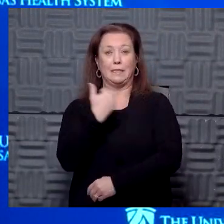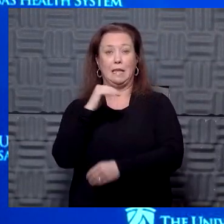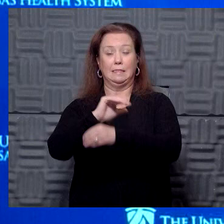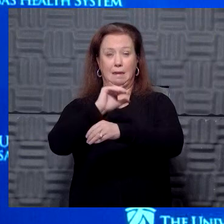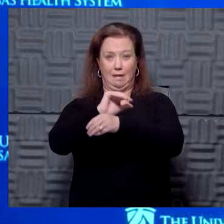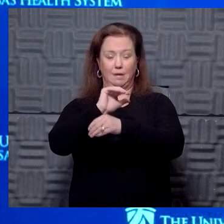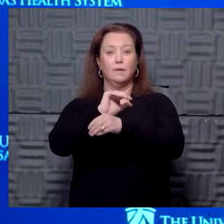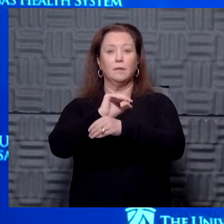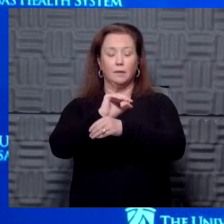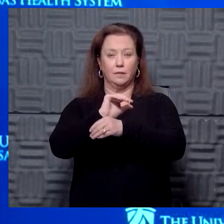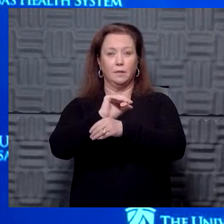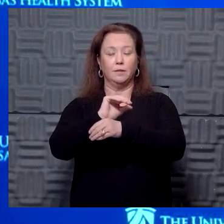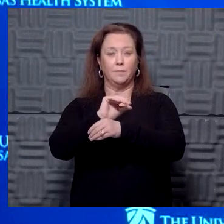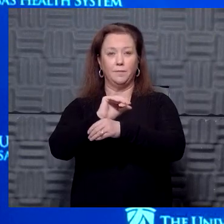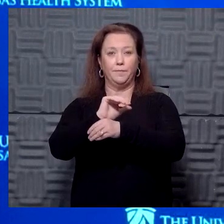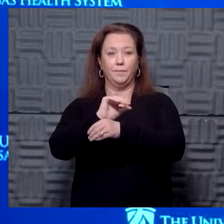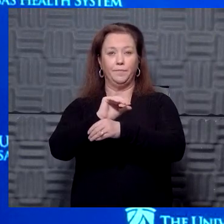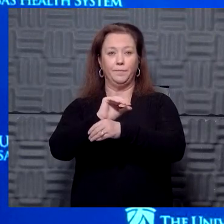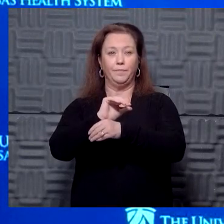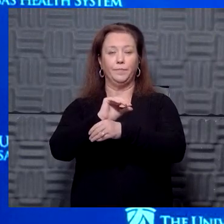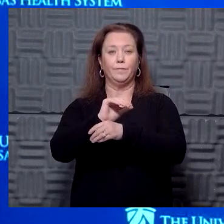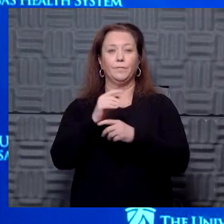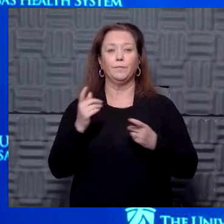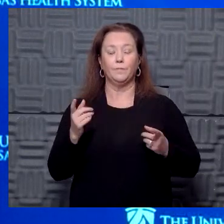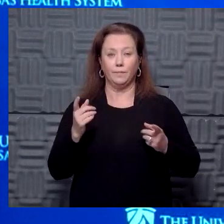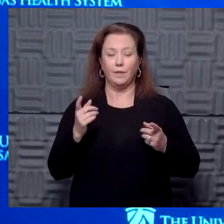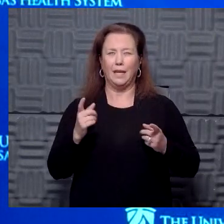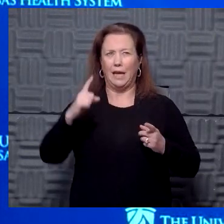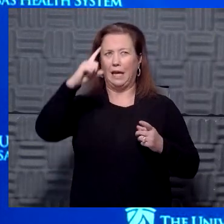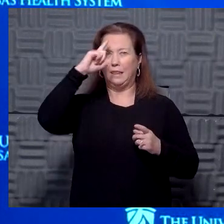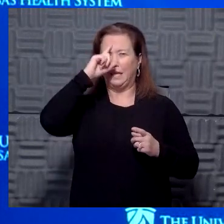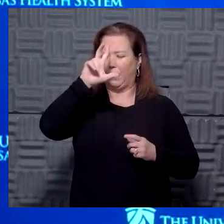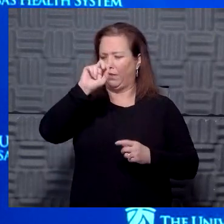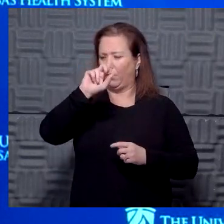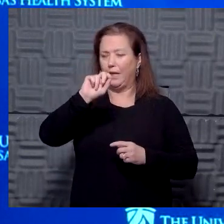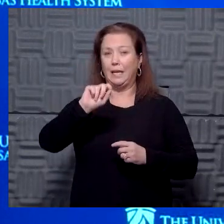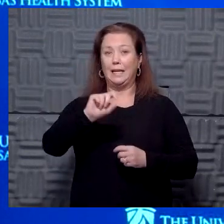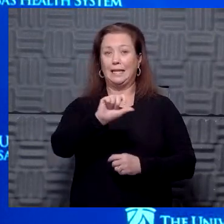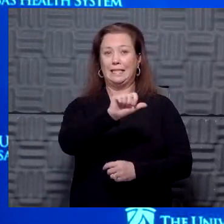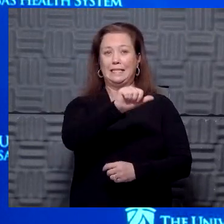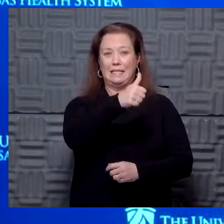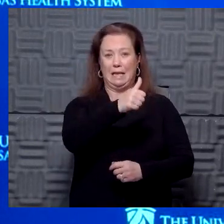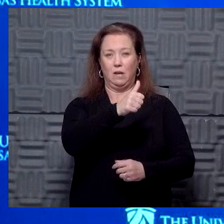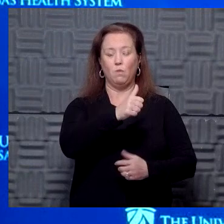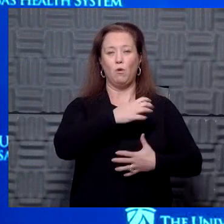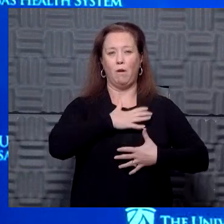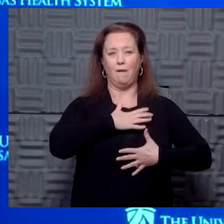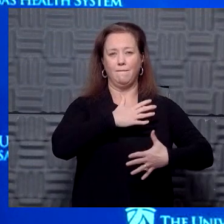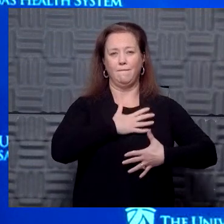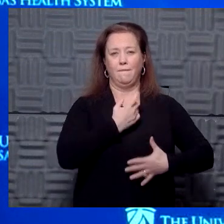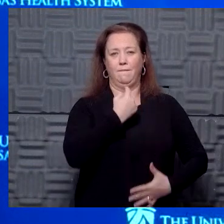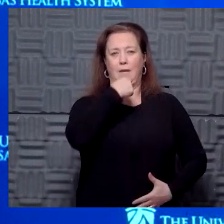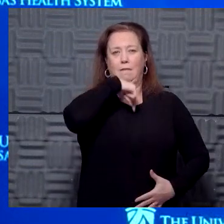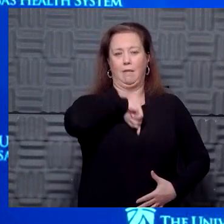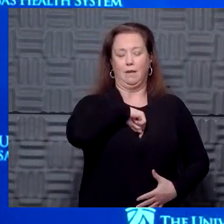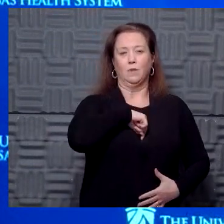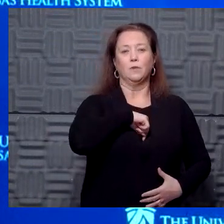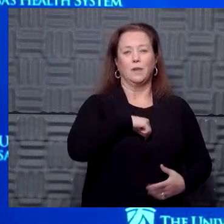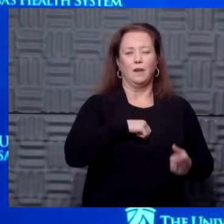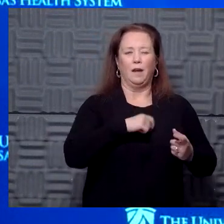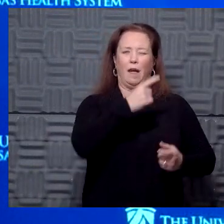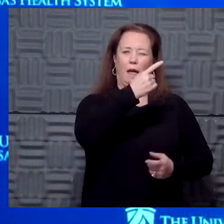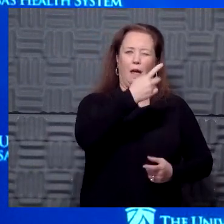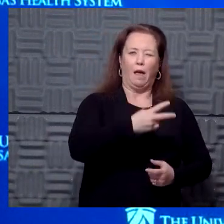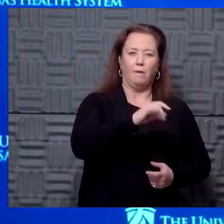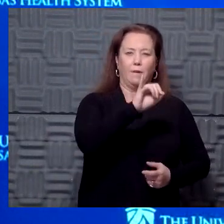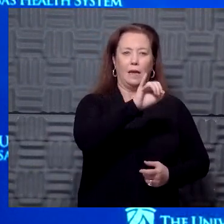30 patients hospitalized as of last night, and I believe 10 of those patients were on ventilators, and about half of them are in the ICU, and half of them are out